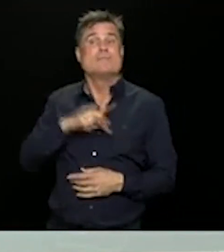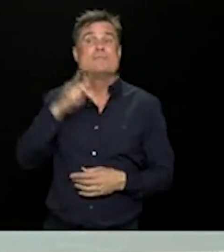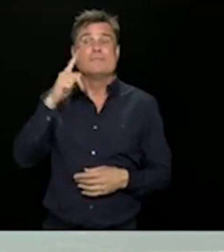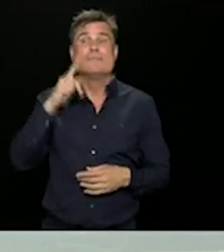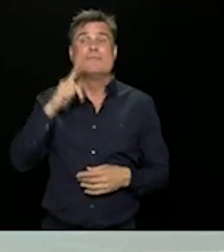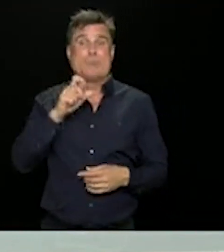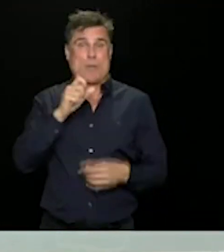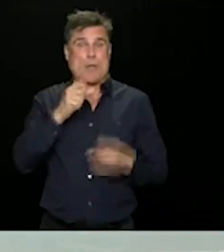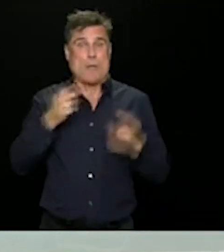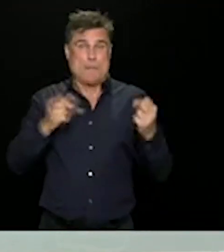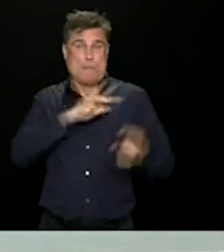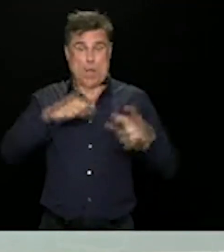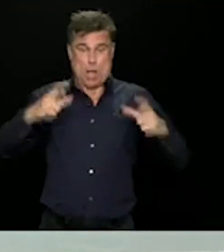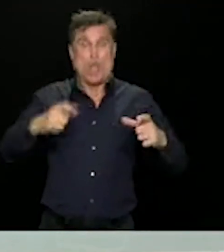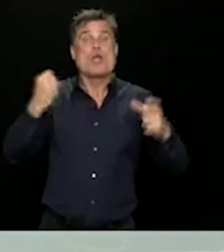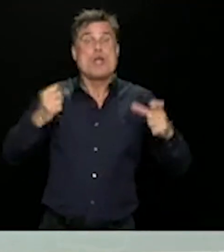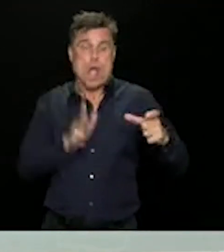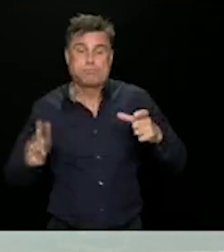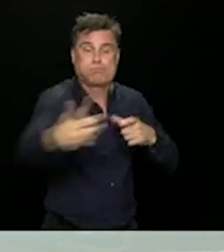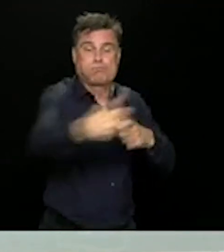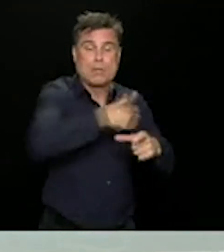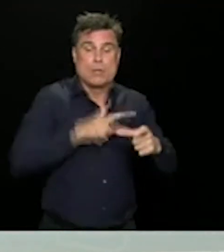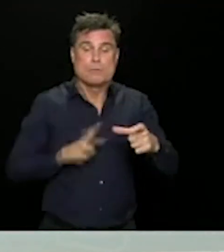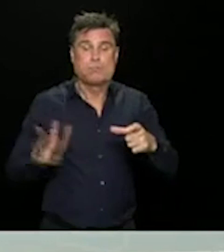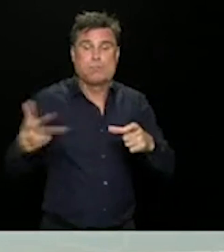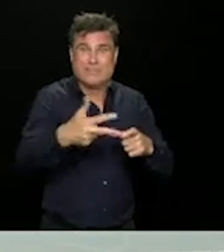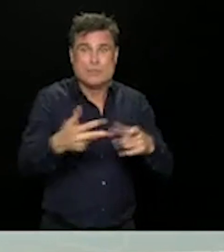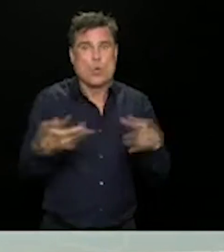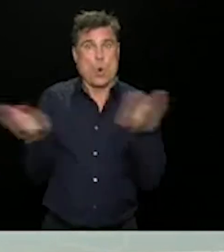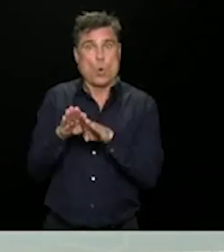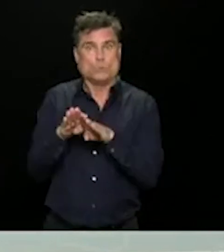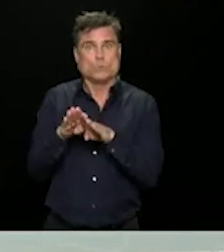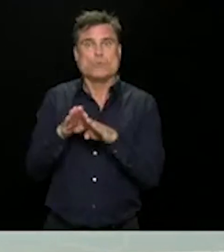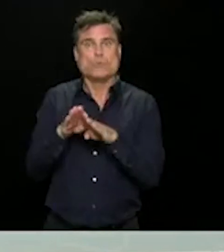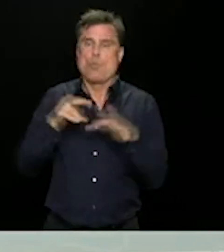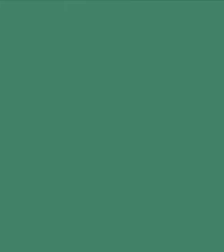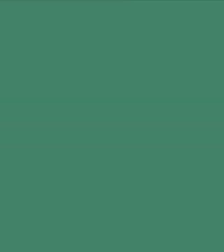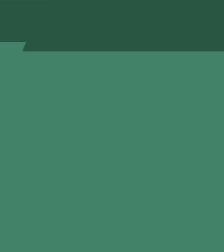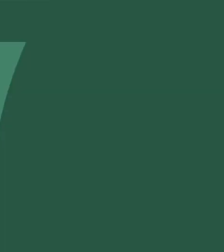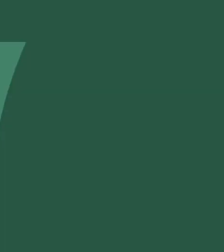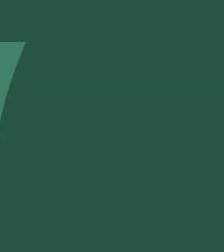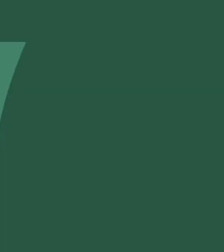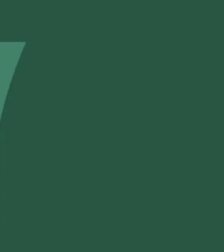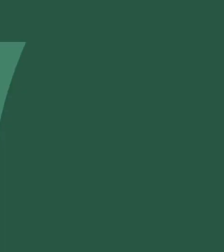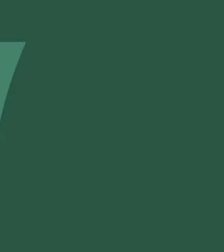minimum level and prevent those super spreading events and explosive outbreaks.